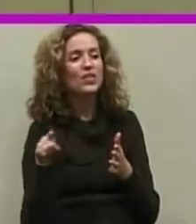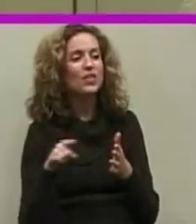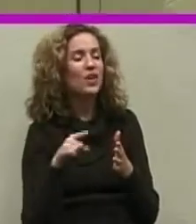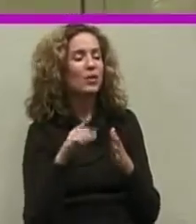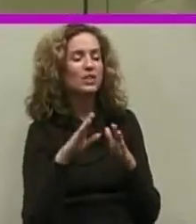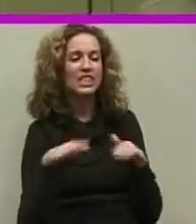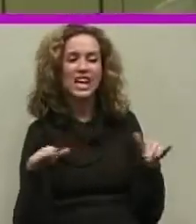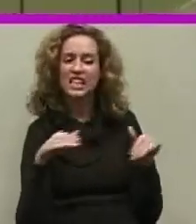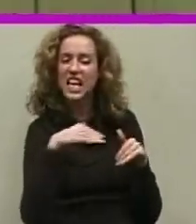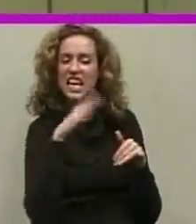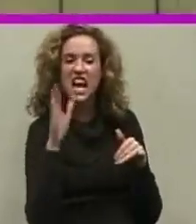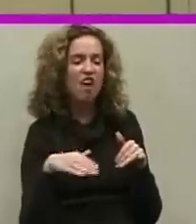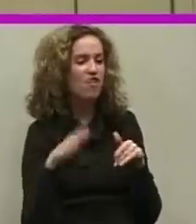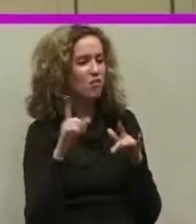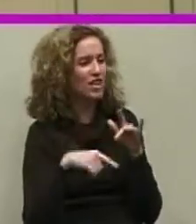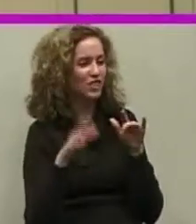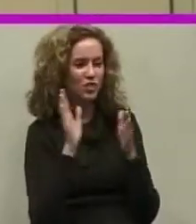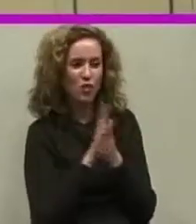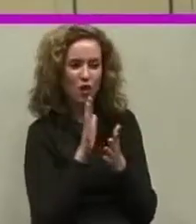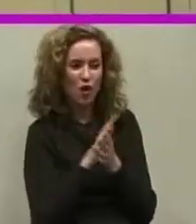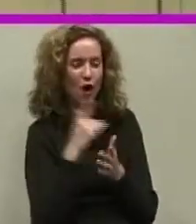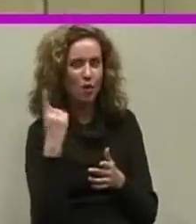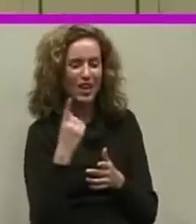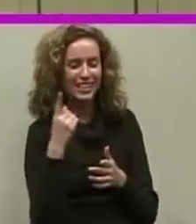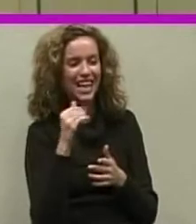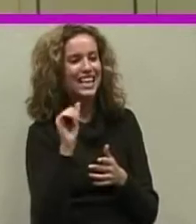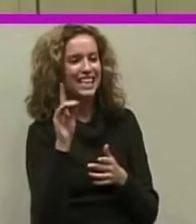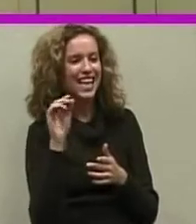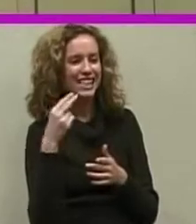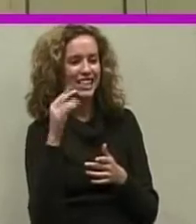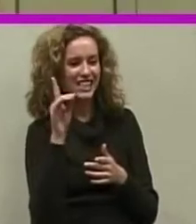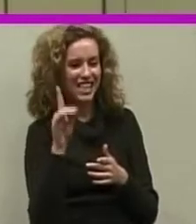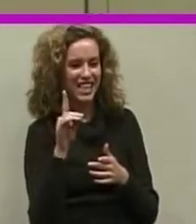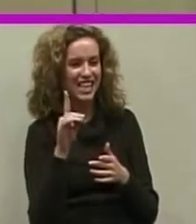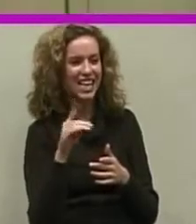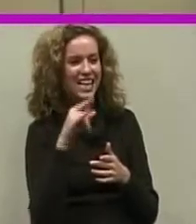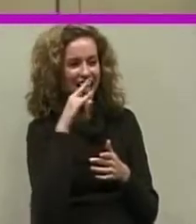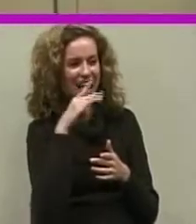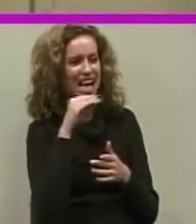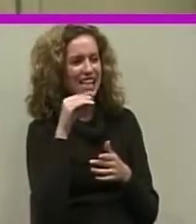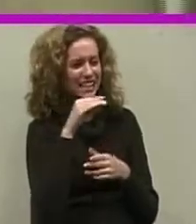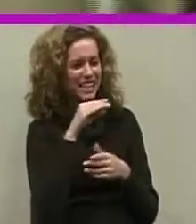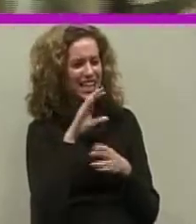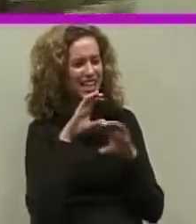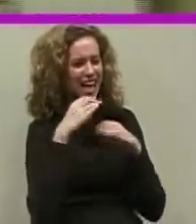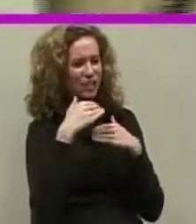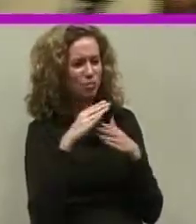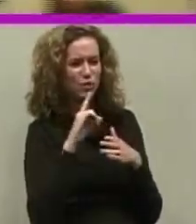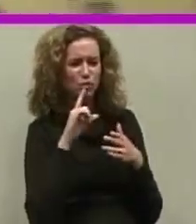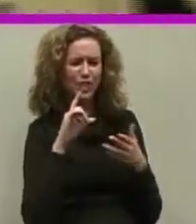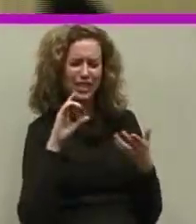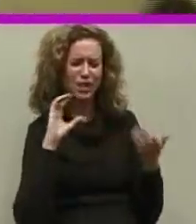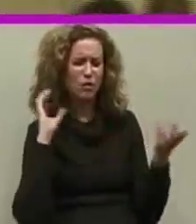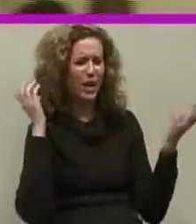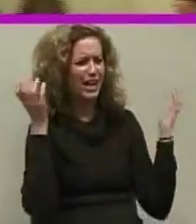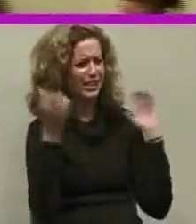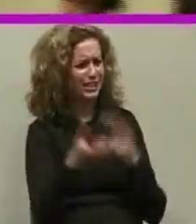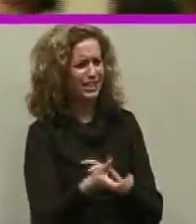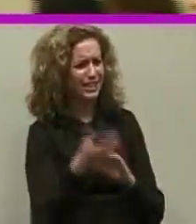Okay. An ADHD kid, and he's in a classroom that's really chaotic. Okay. Everything's just all over the place, and that just